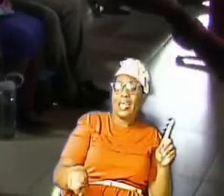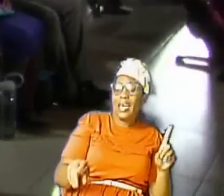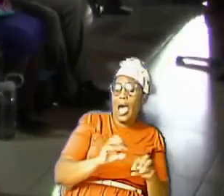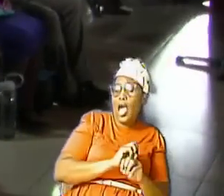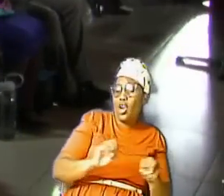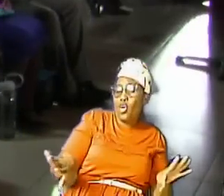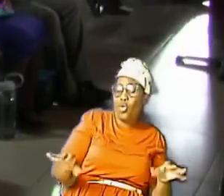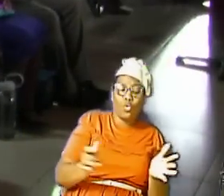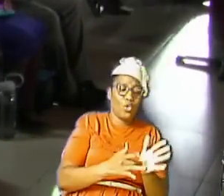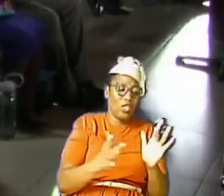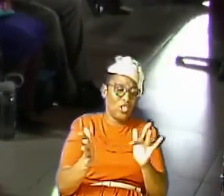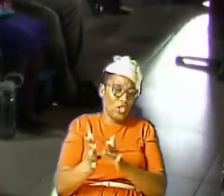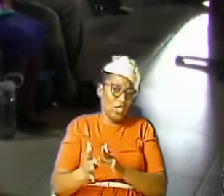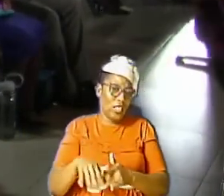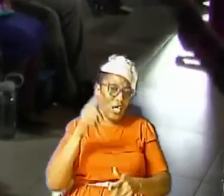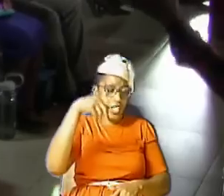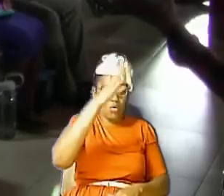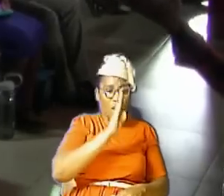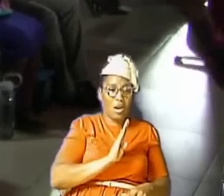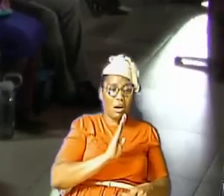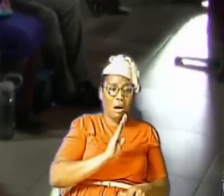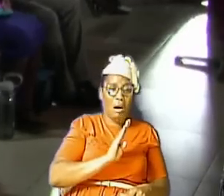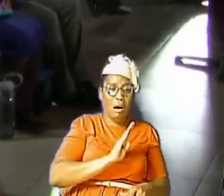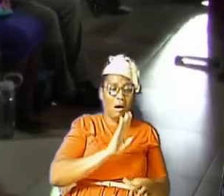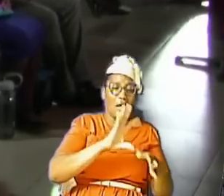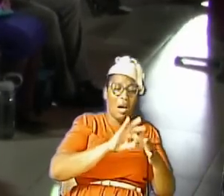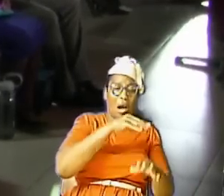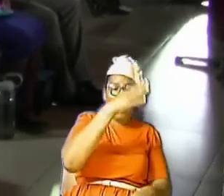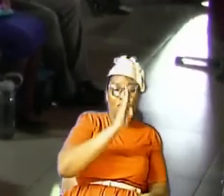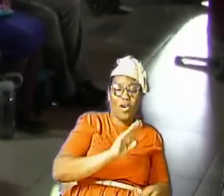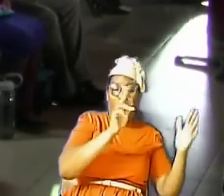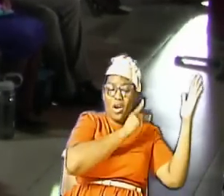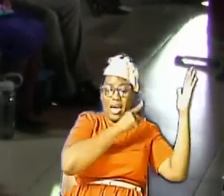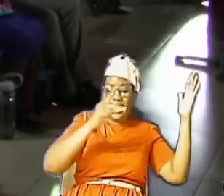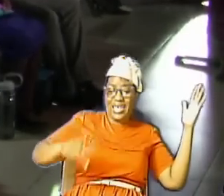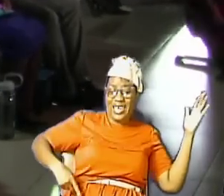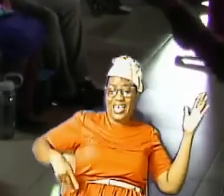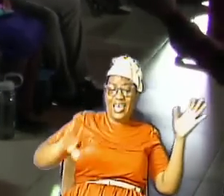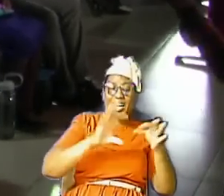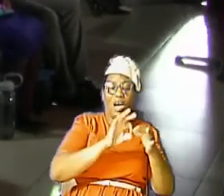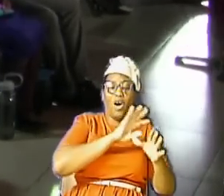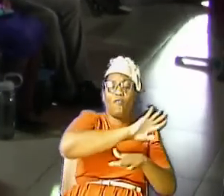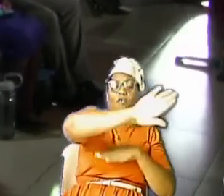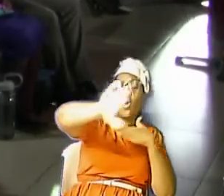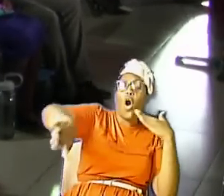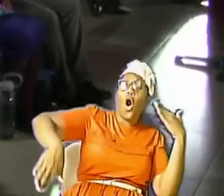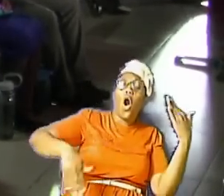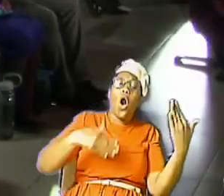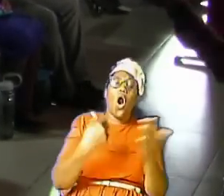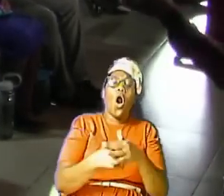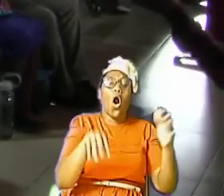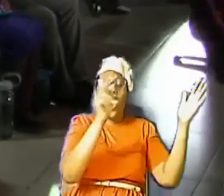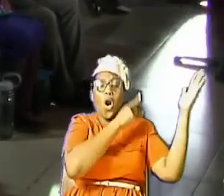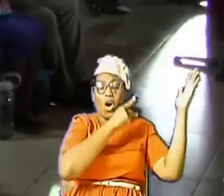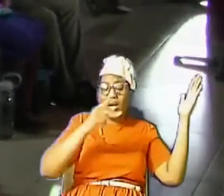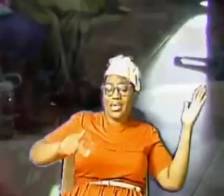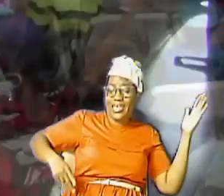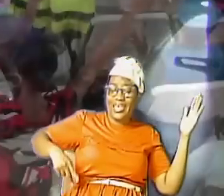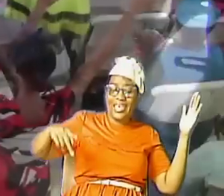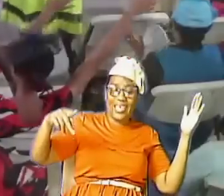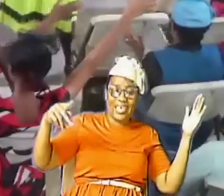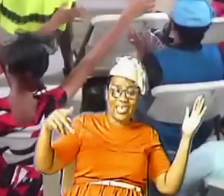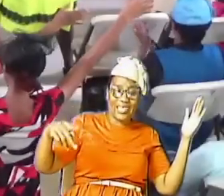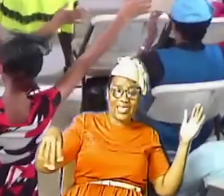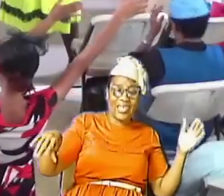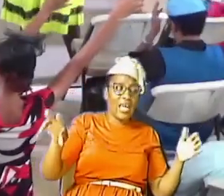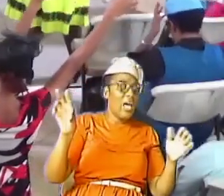you cannot lose. You are God of gods, you are King of all kings. Oh, hallelujah.